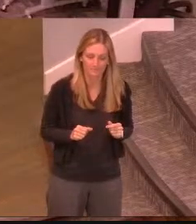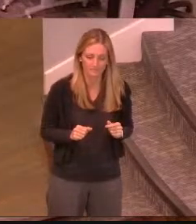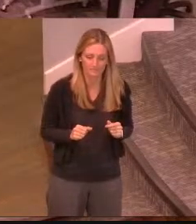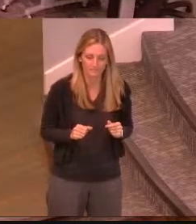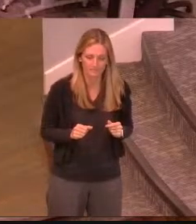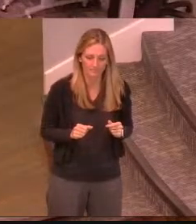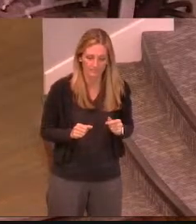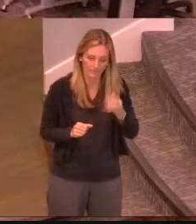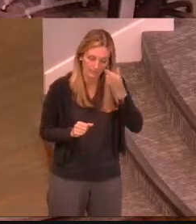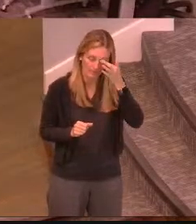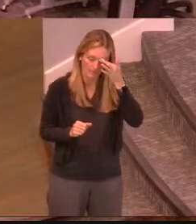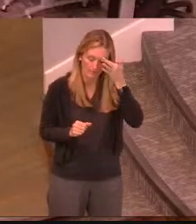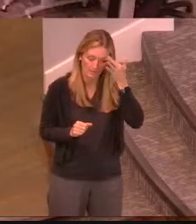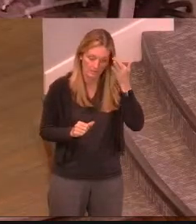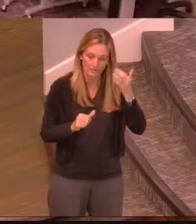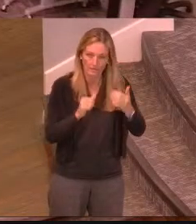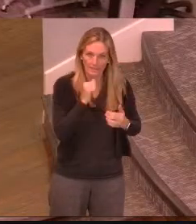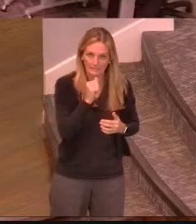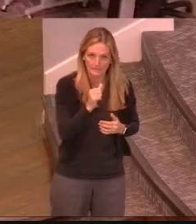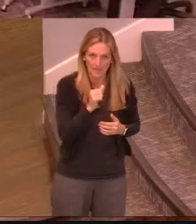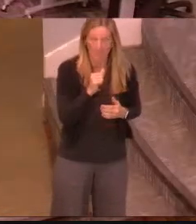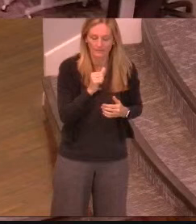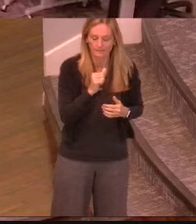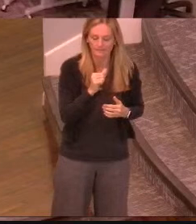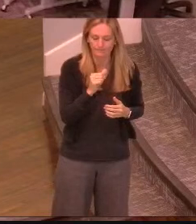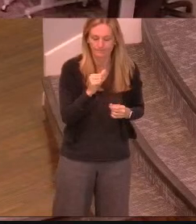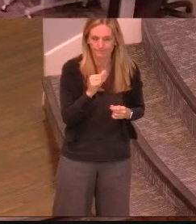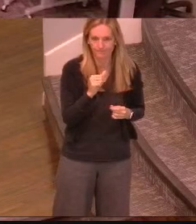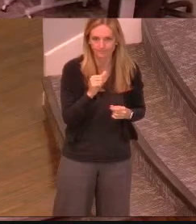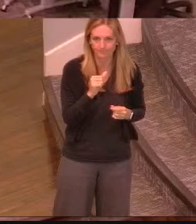me, it's not just an exercise of